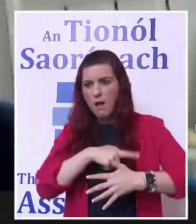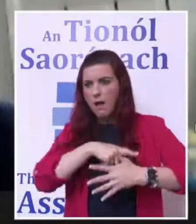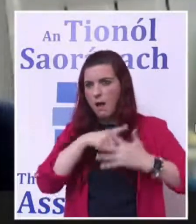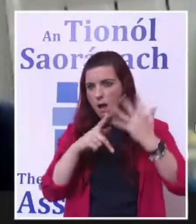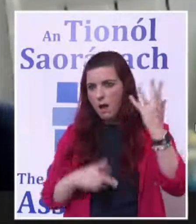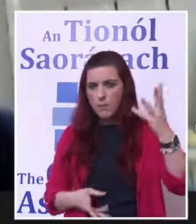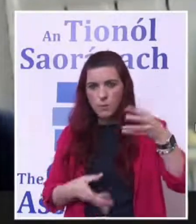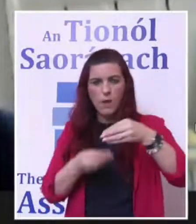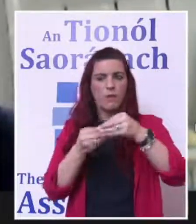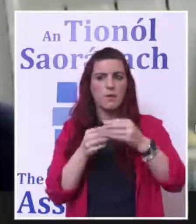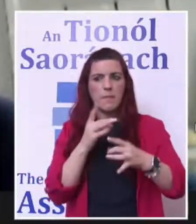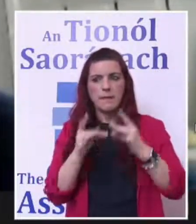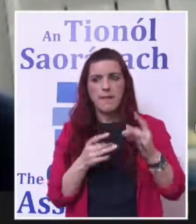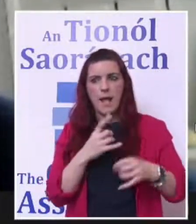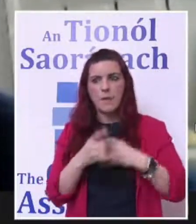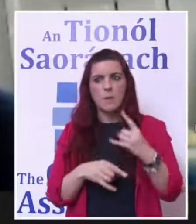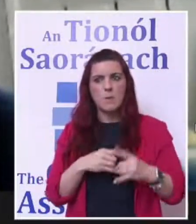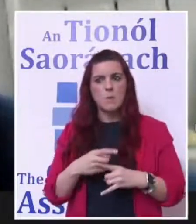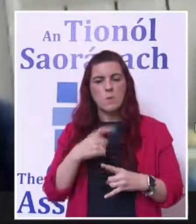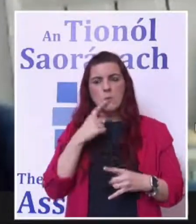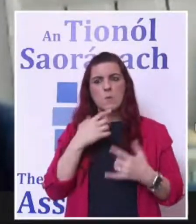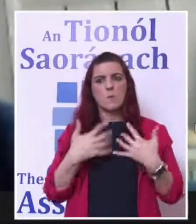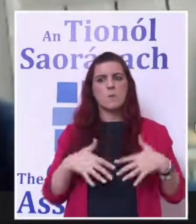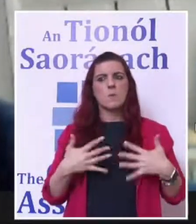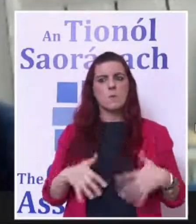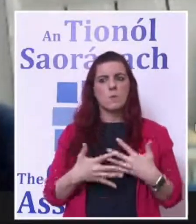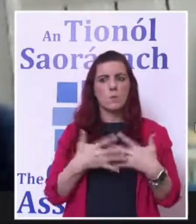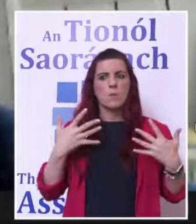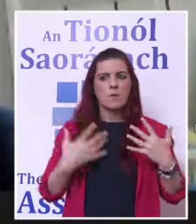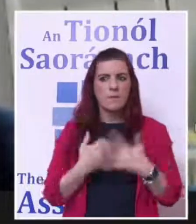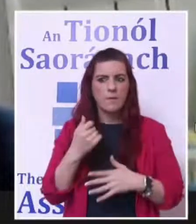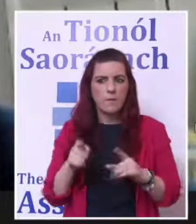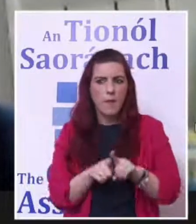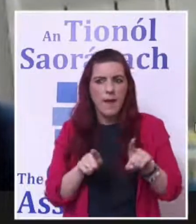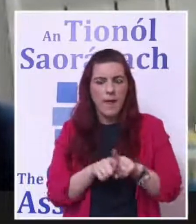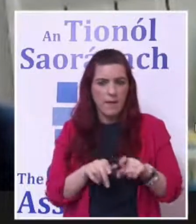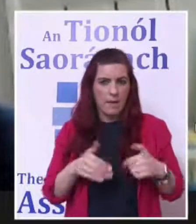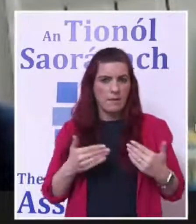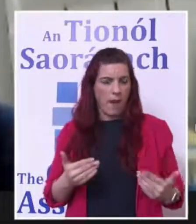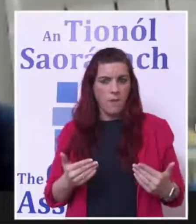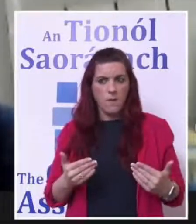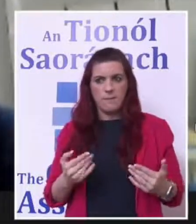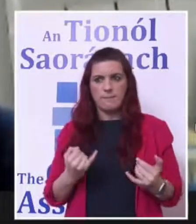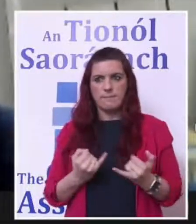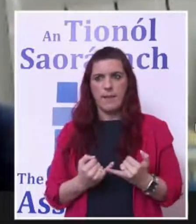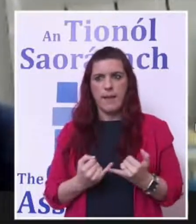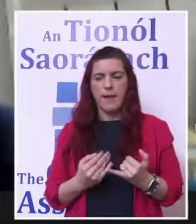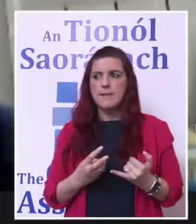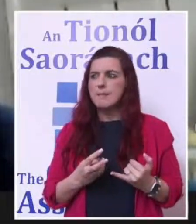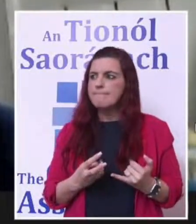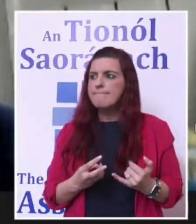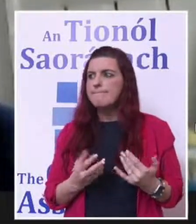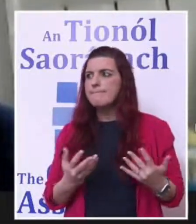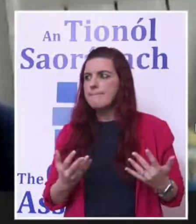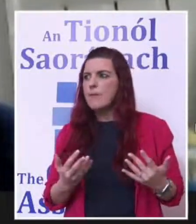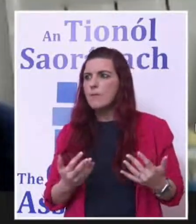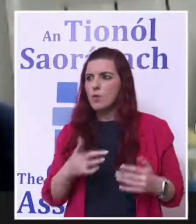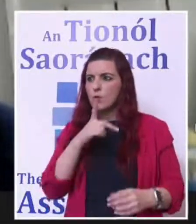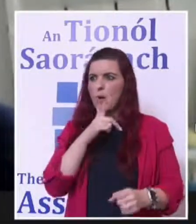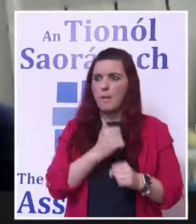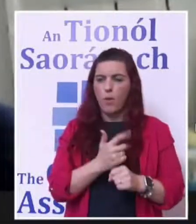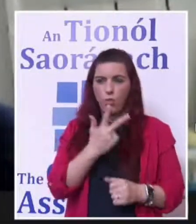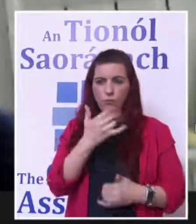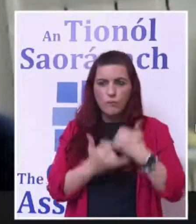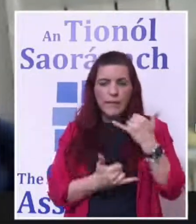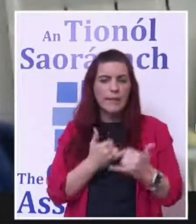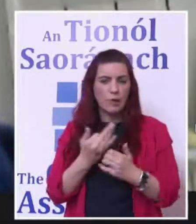did happen eventually, and it's been hugely successful, by the way. And everybody's saying, why didn't we do it before this? But it took about 3 years for that